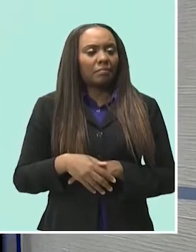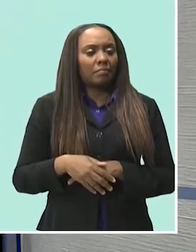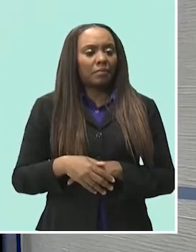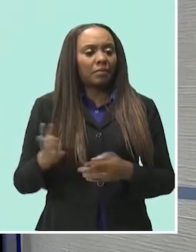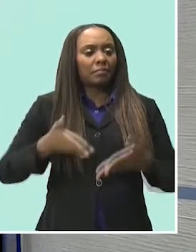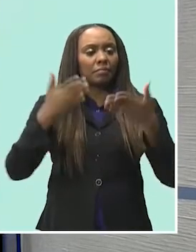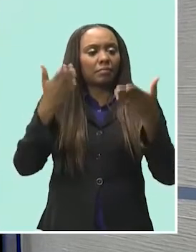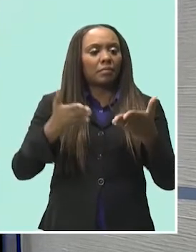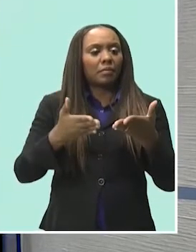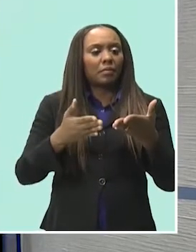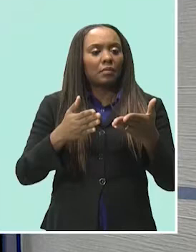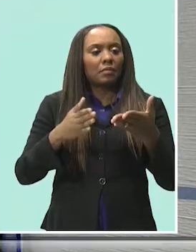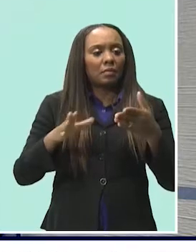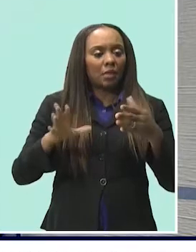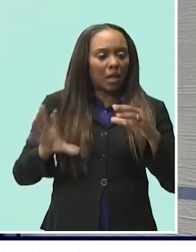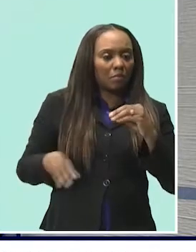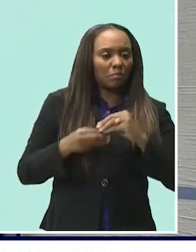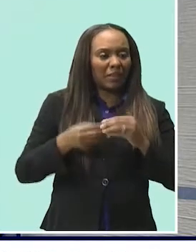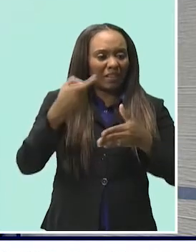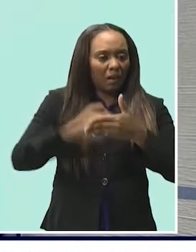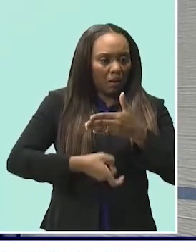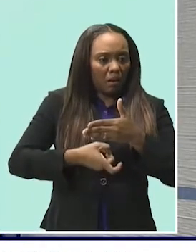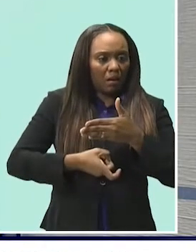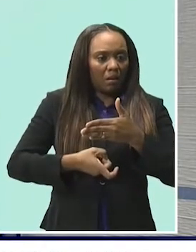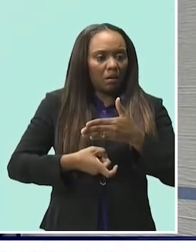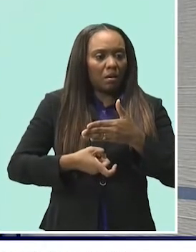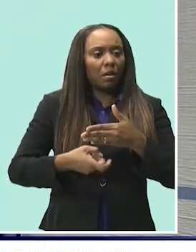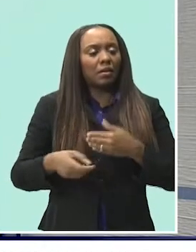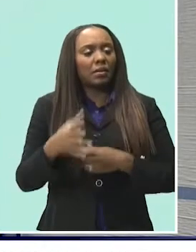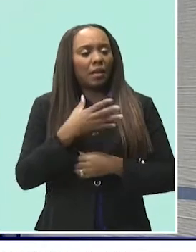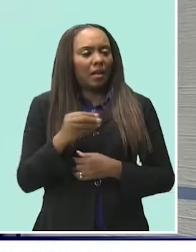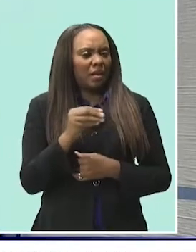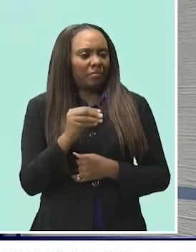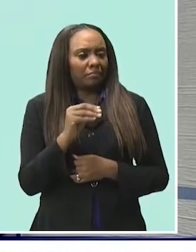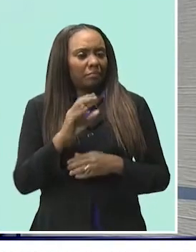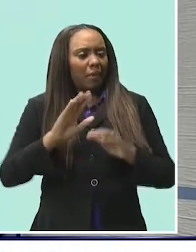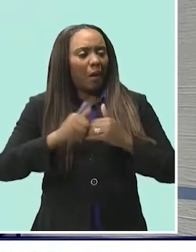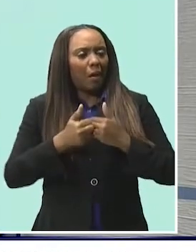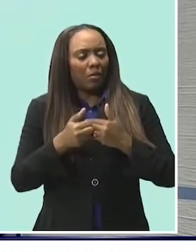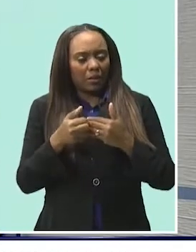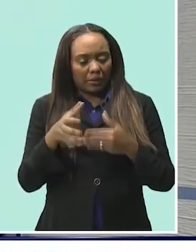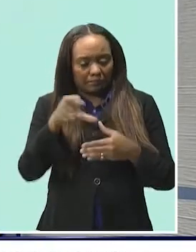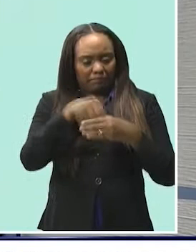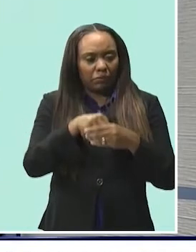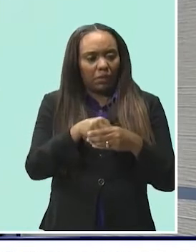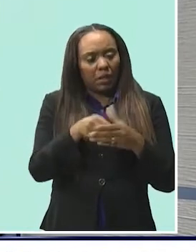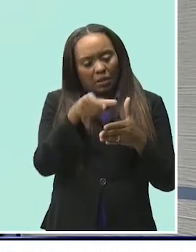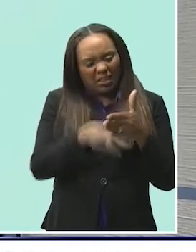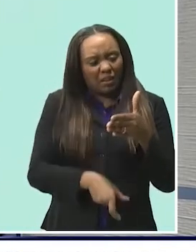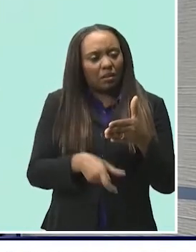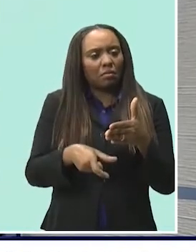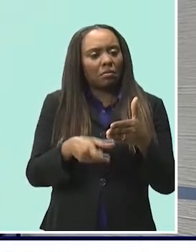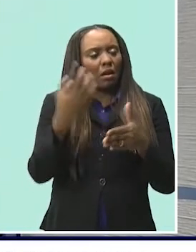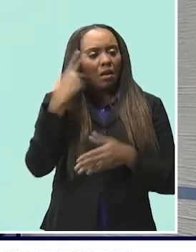BL&P, which proposes to apply the costs and results of fuel hedging to the fuel clause adjustment. As a